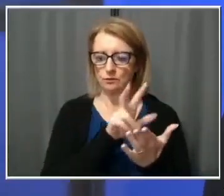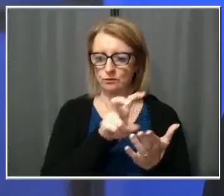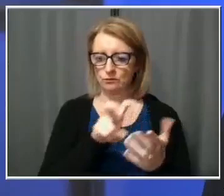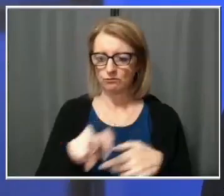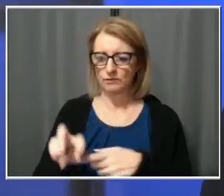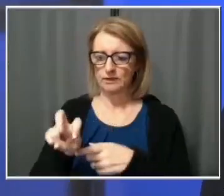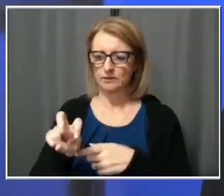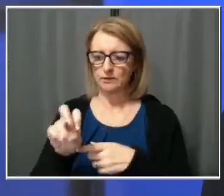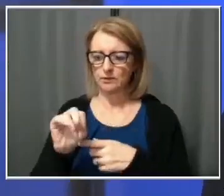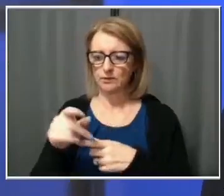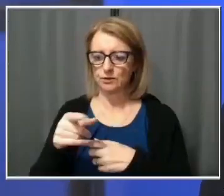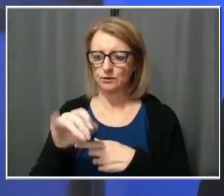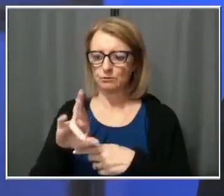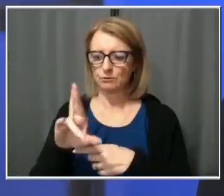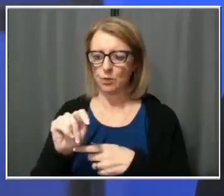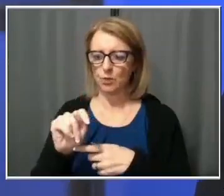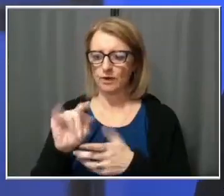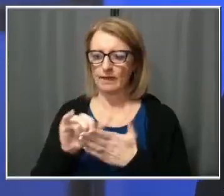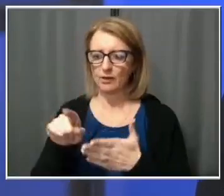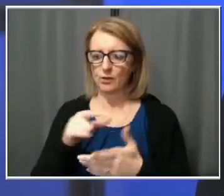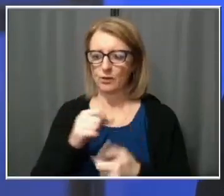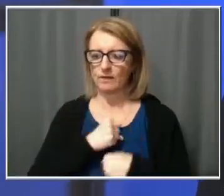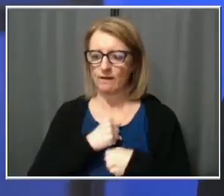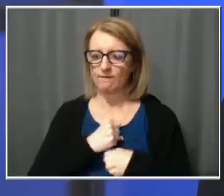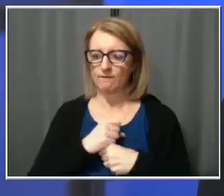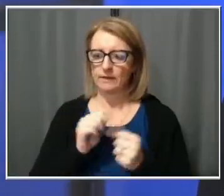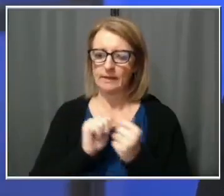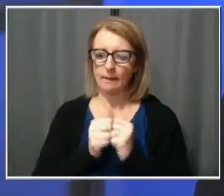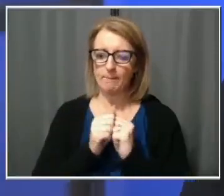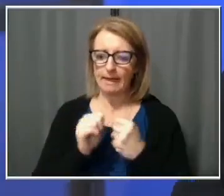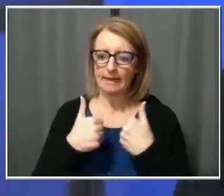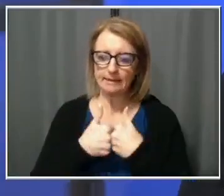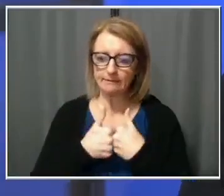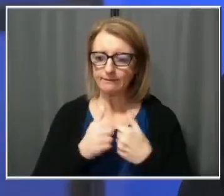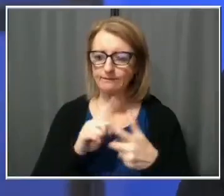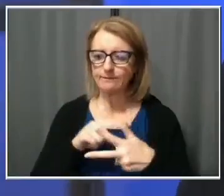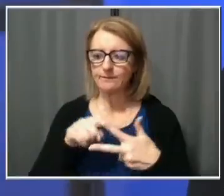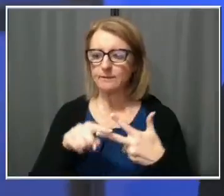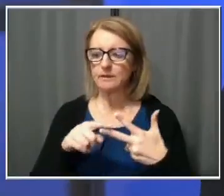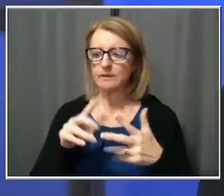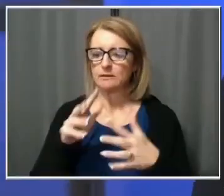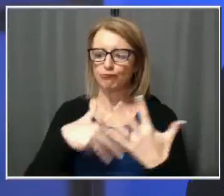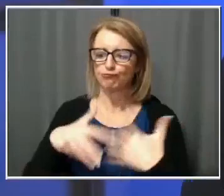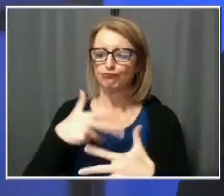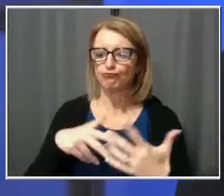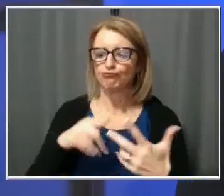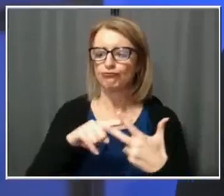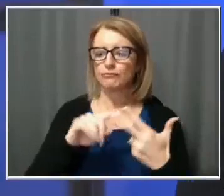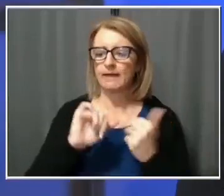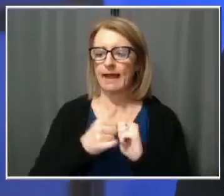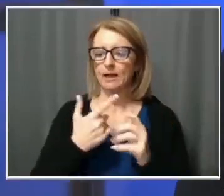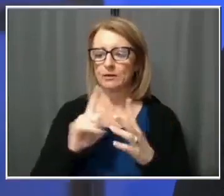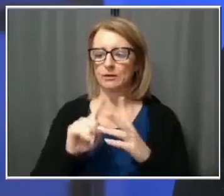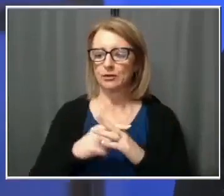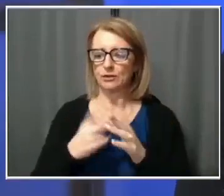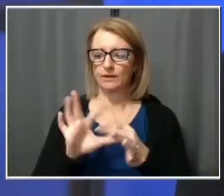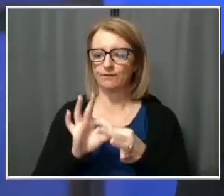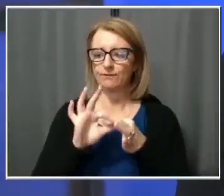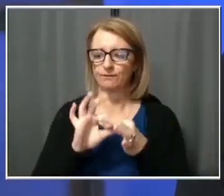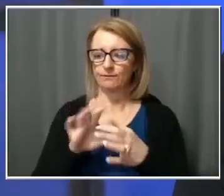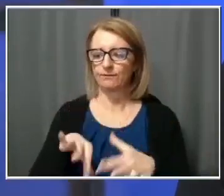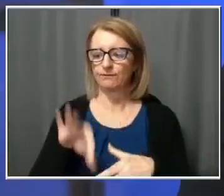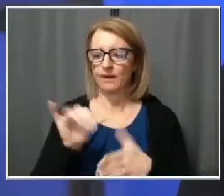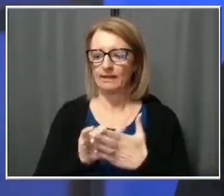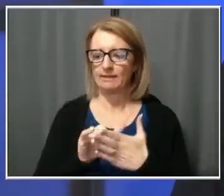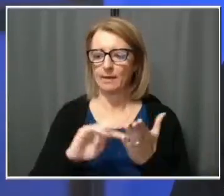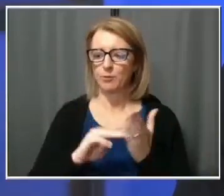is it about sport that you loved. Was it the competitive nature of it? Was the camaraderie? And how can we start to find that meaning and purpose and value in other